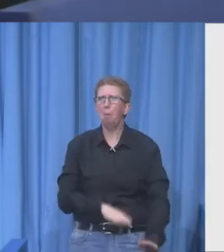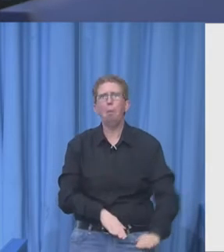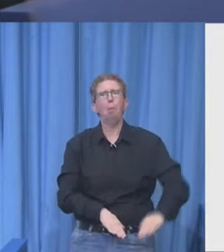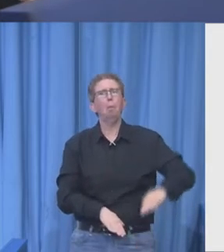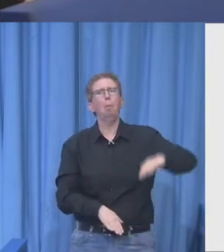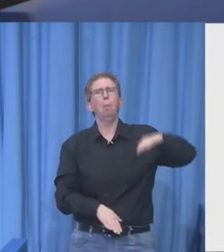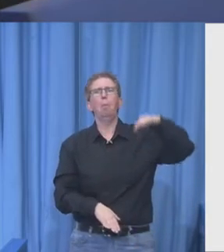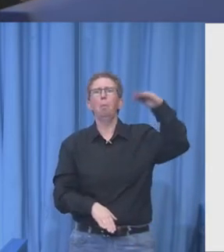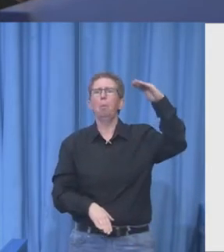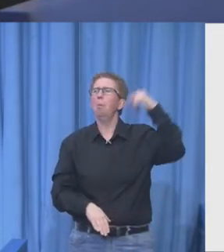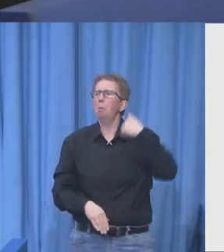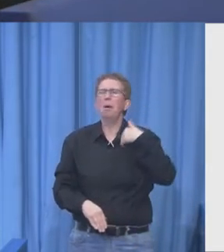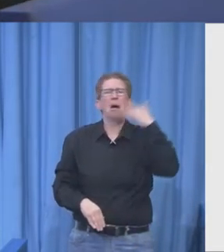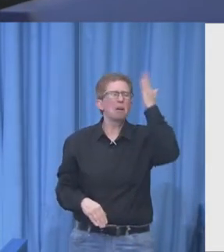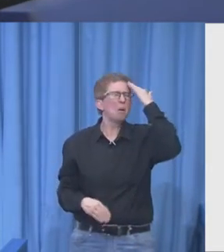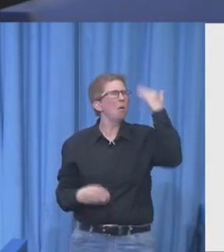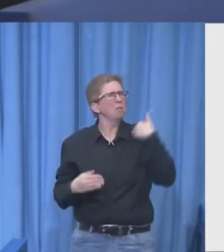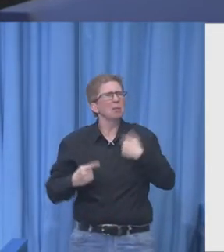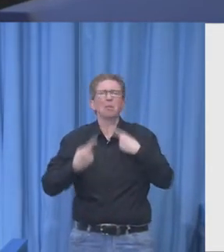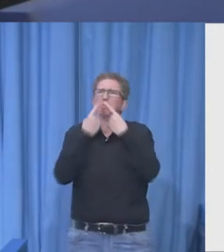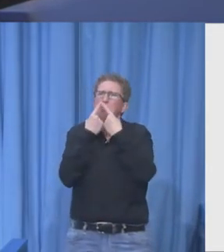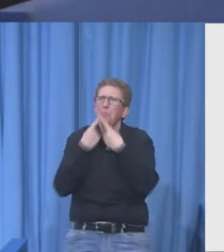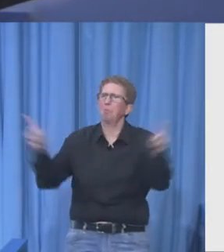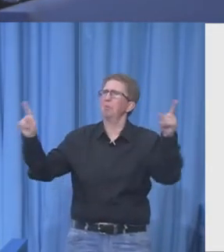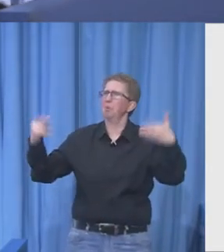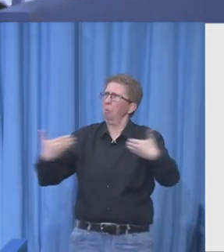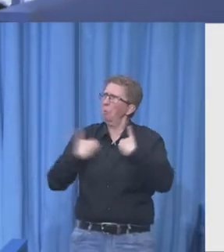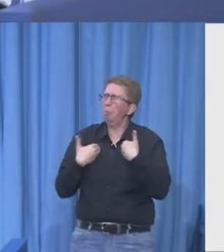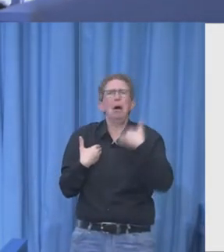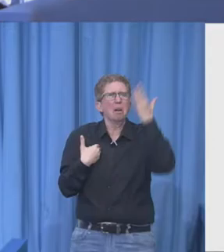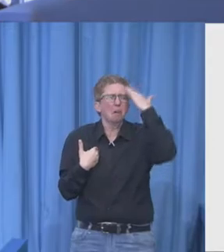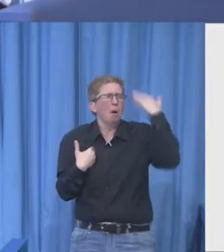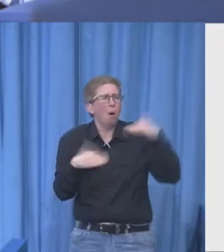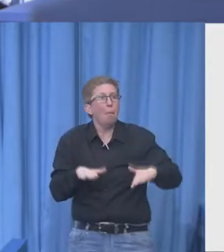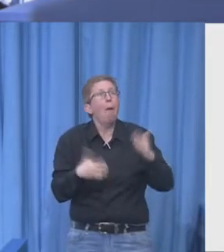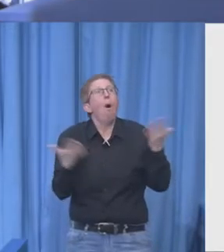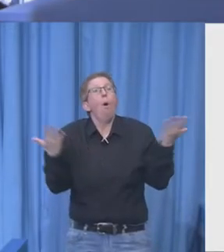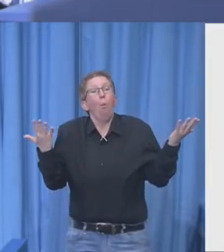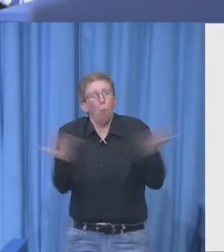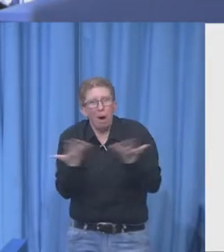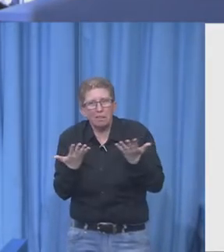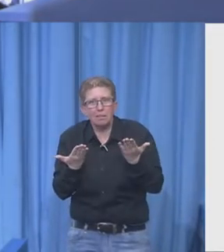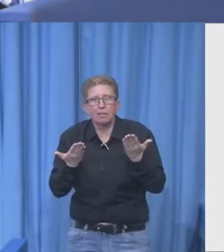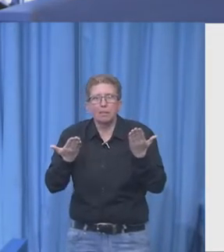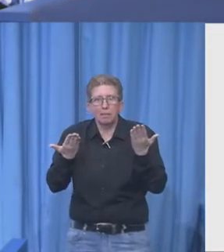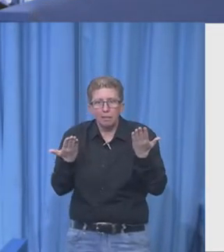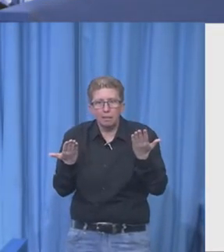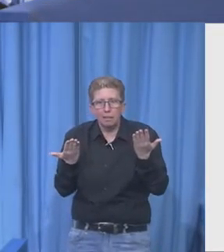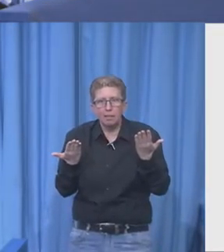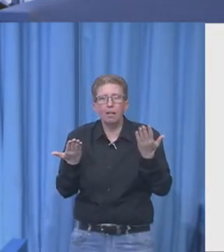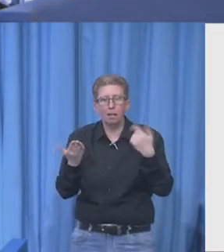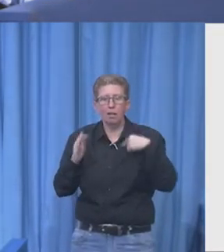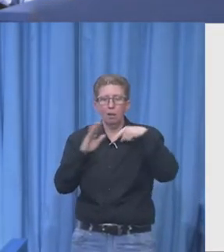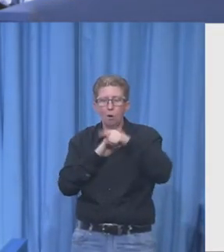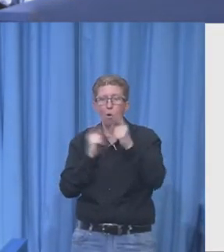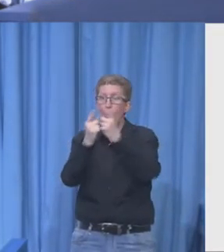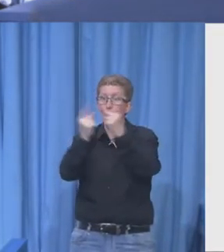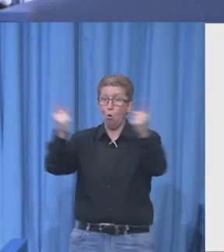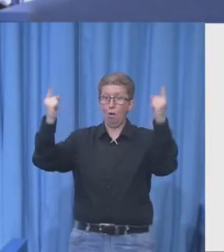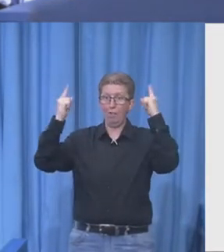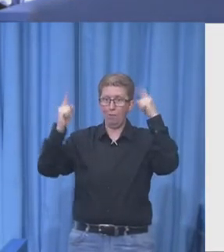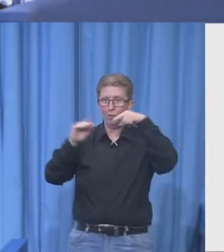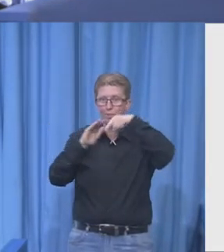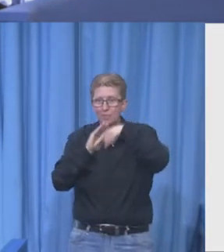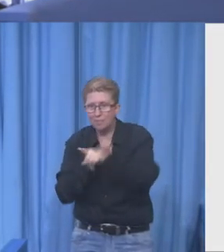what it was. I studied insurance mathematics. Afterwards, I worked for 10